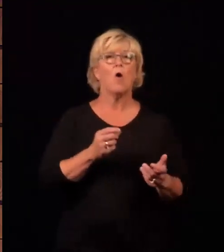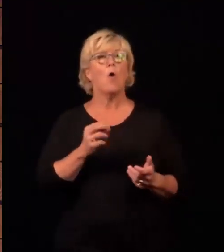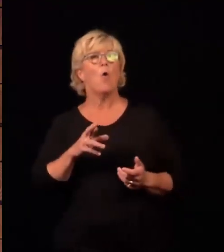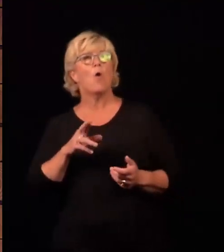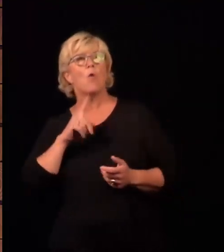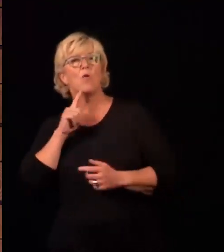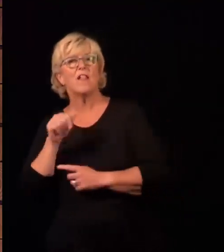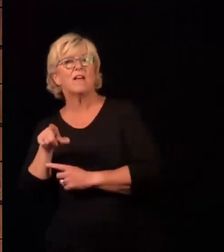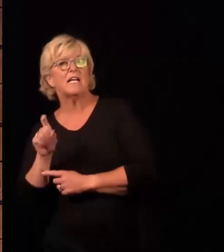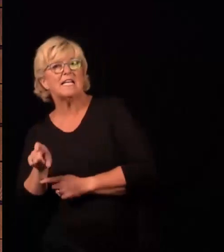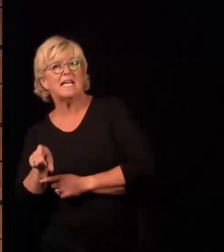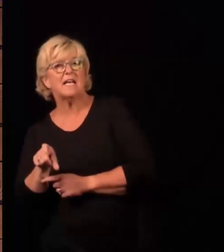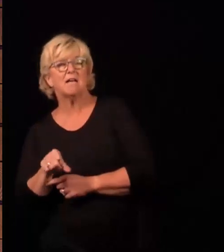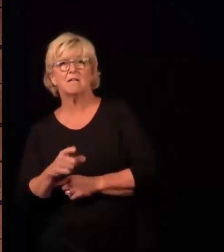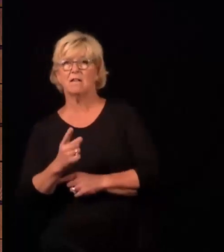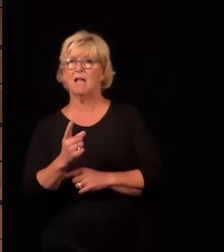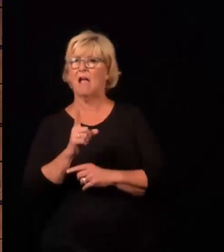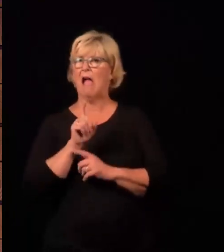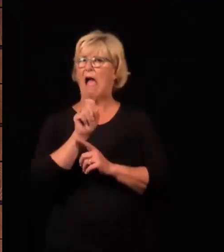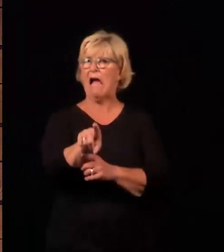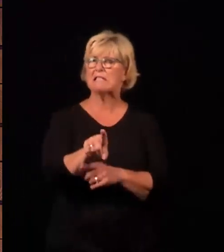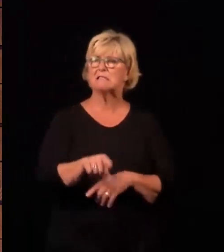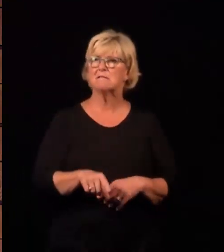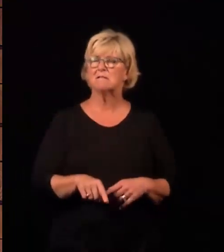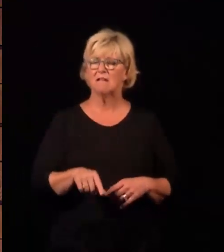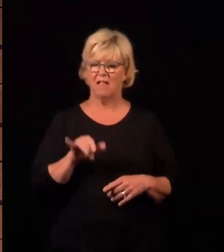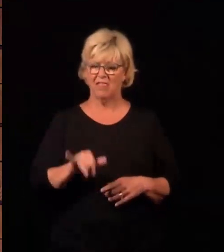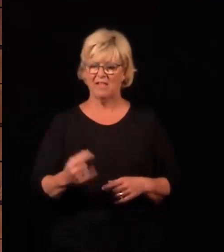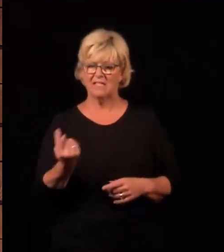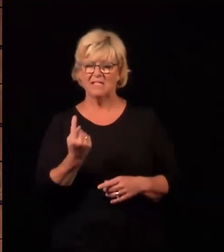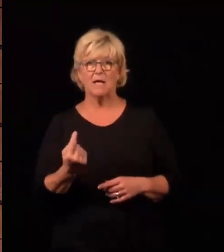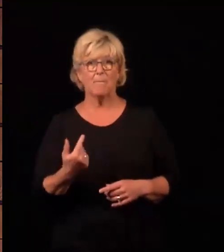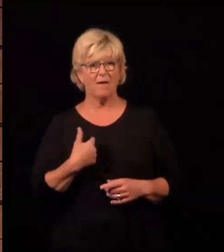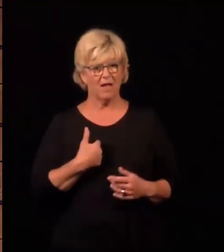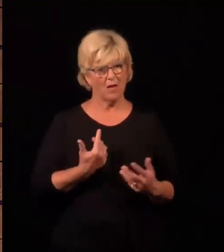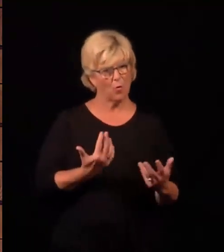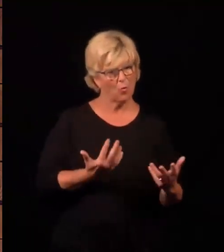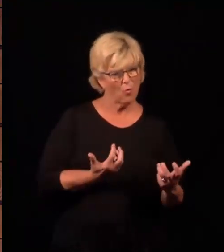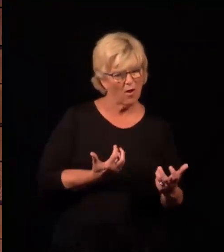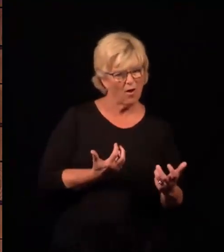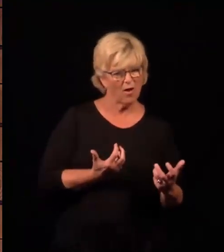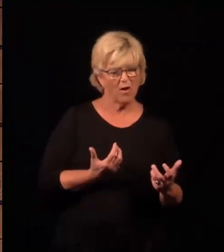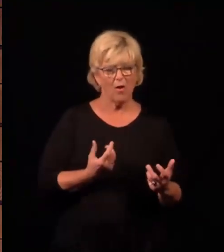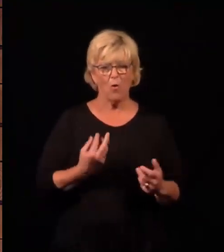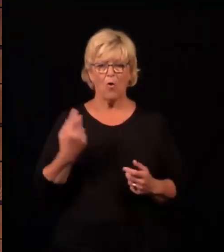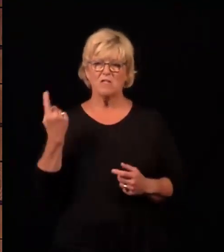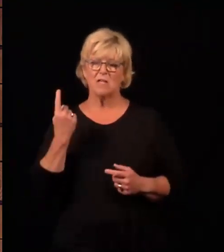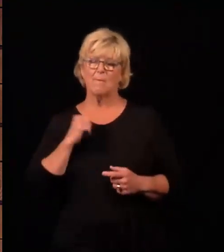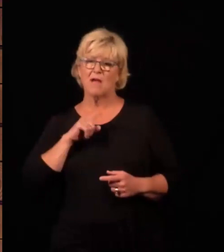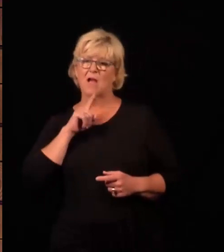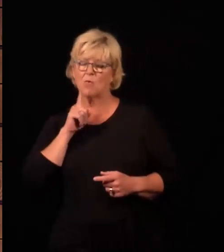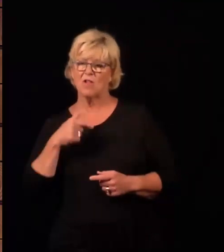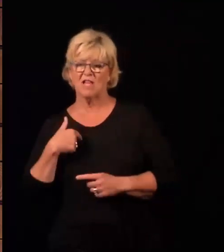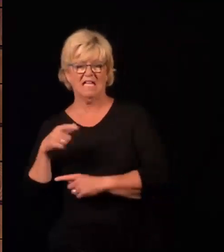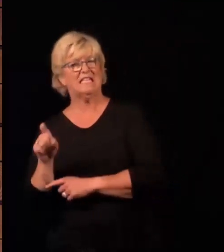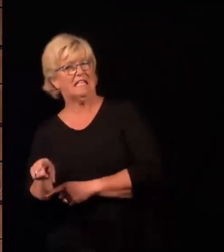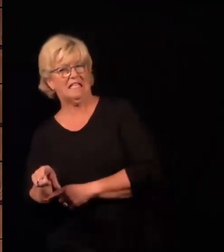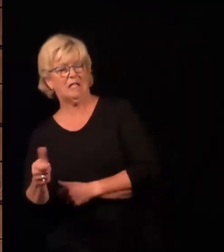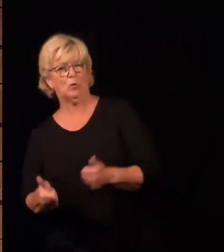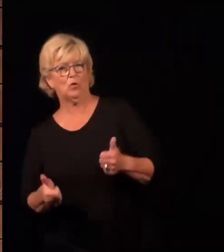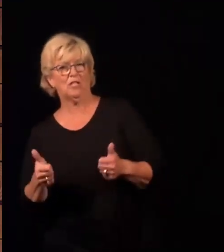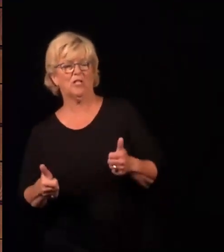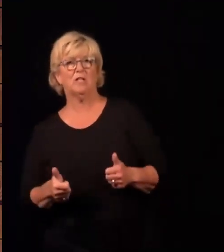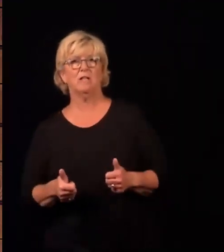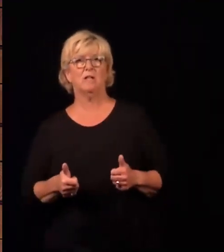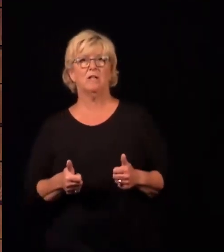basis. Ask yourself, is this something that I want or is something that I really need?